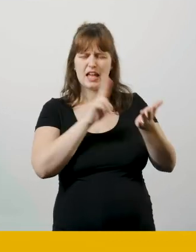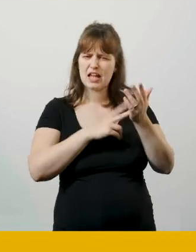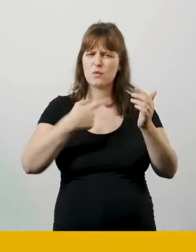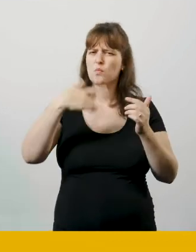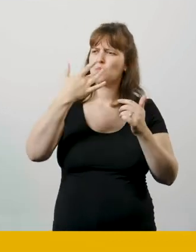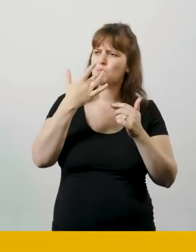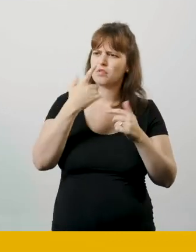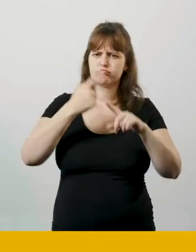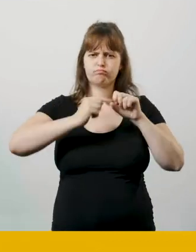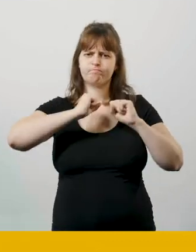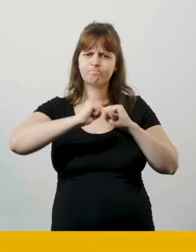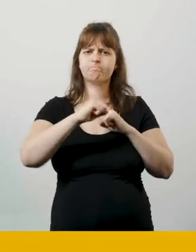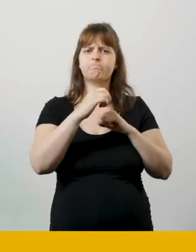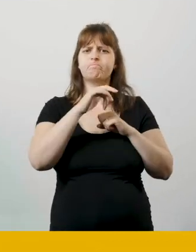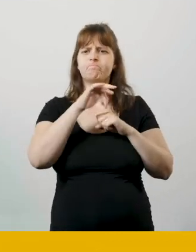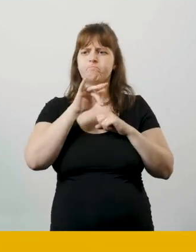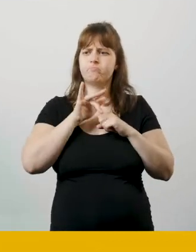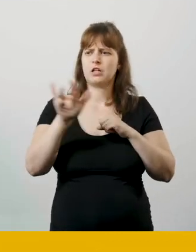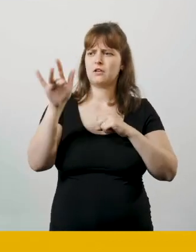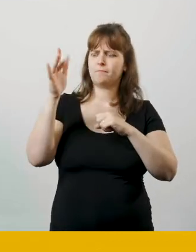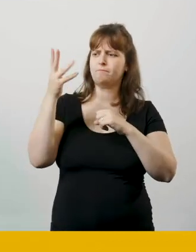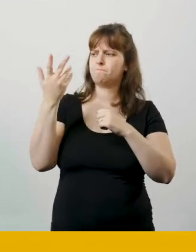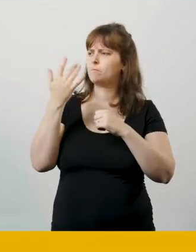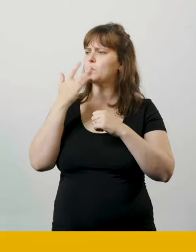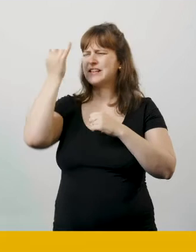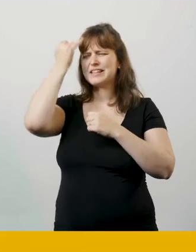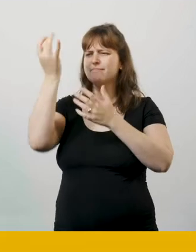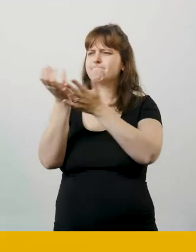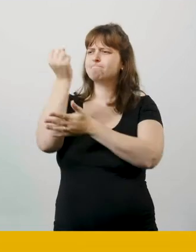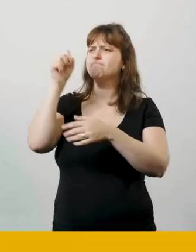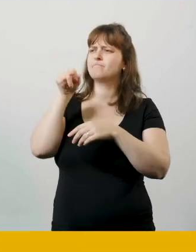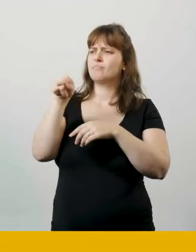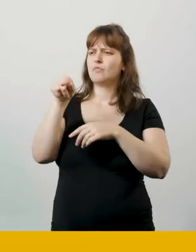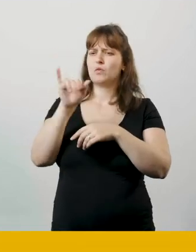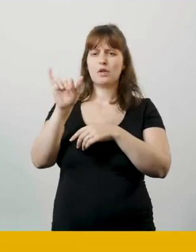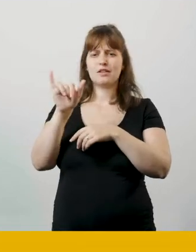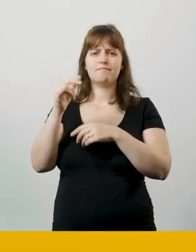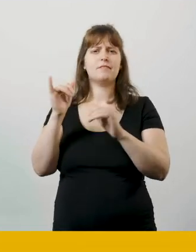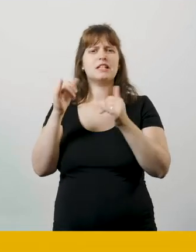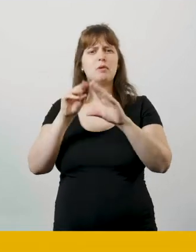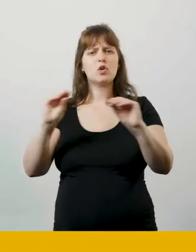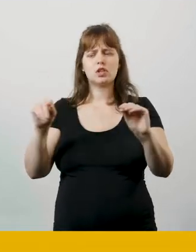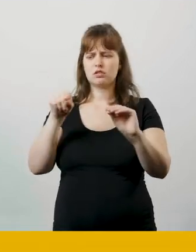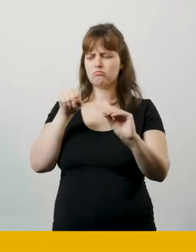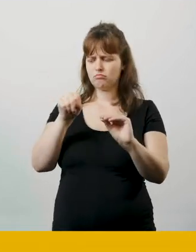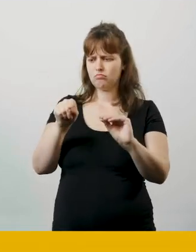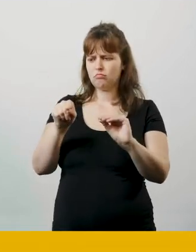push to come up with a toy that was